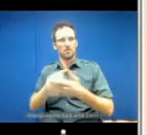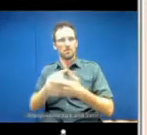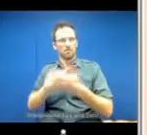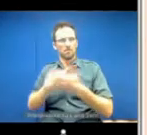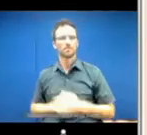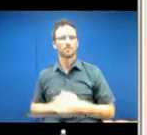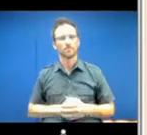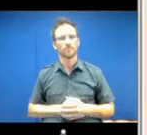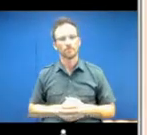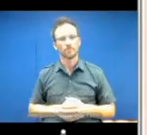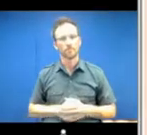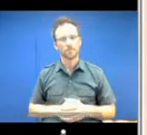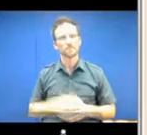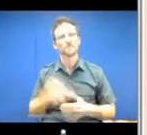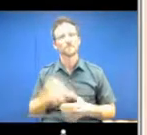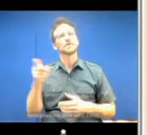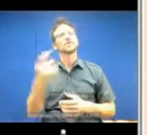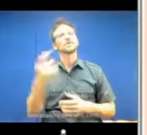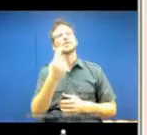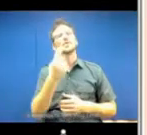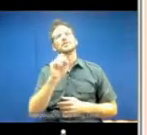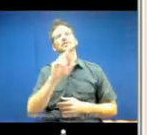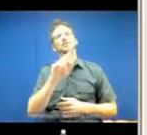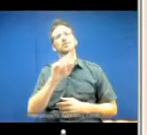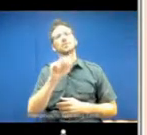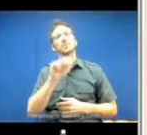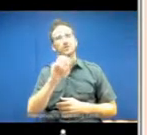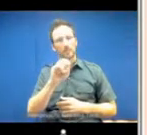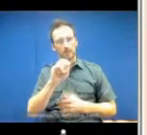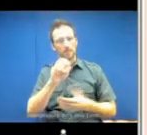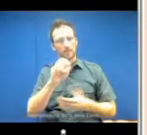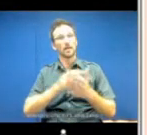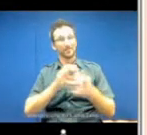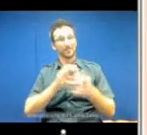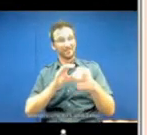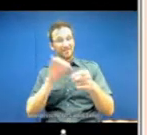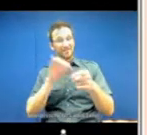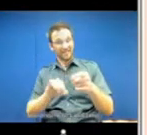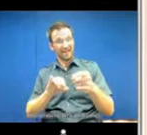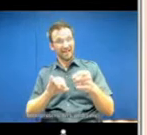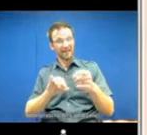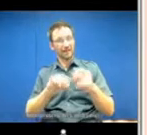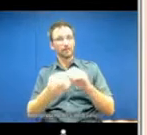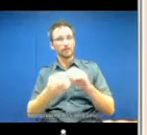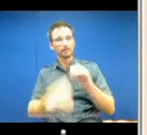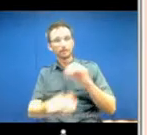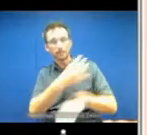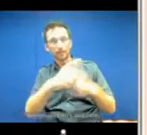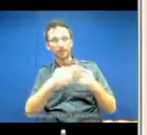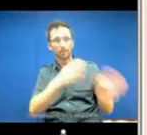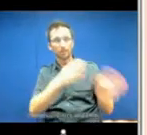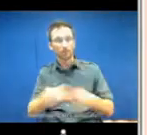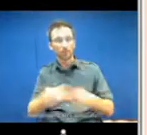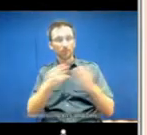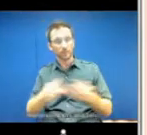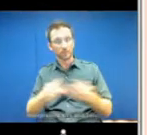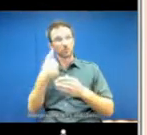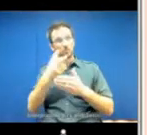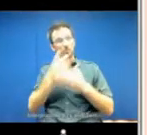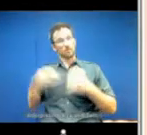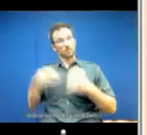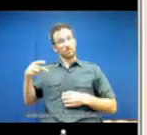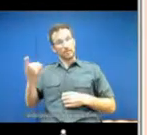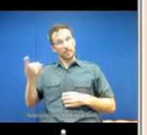Suzanne has asked whether this slide preparation applies to both proceedings interpreters and table interpreters.